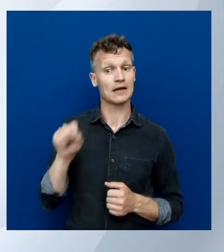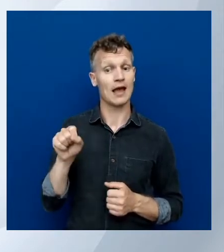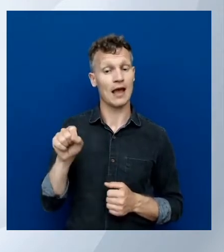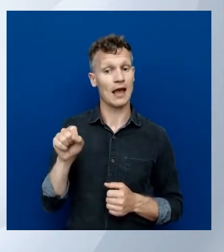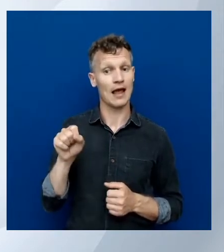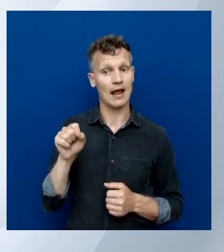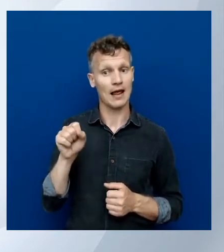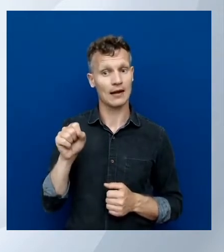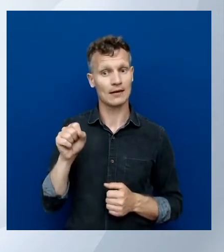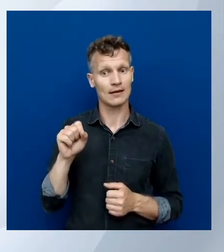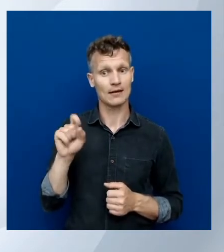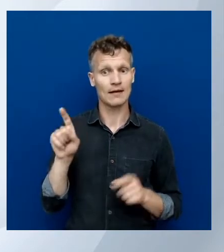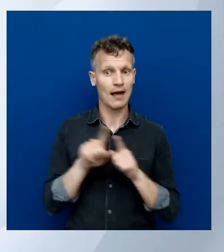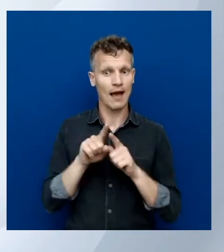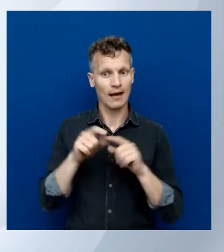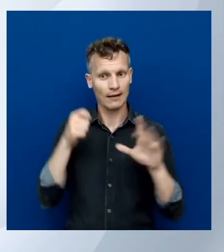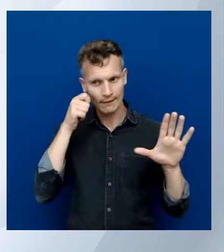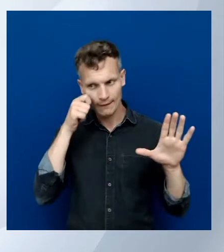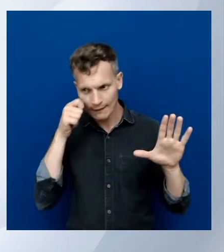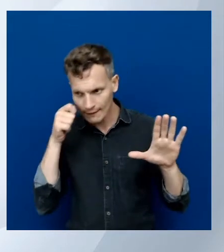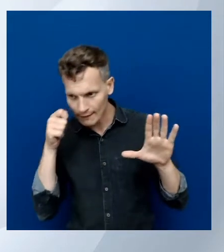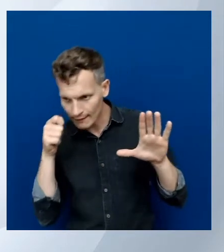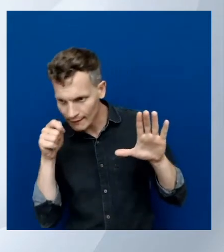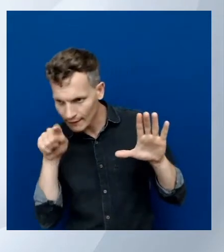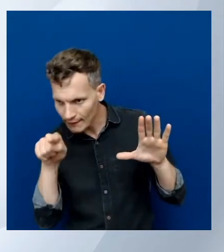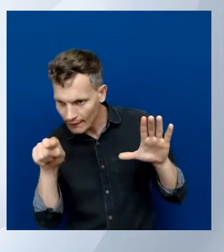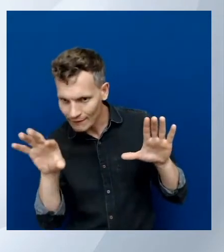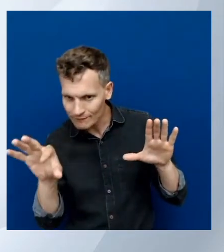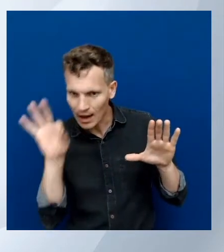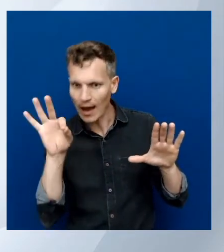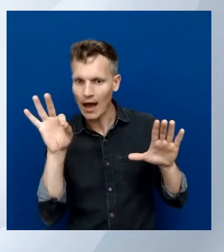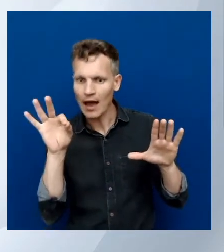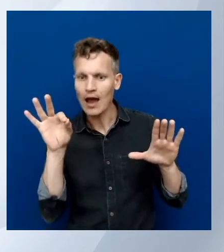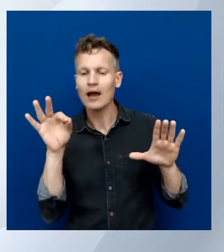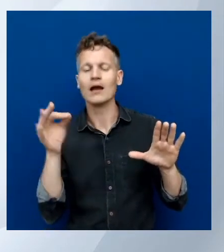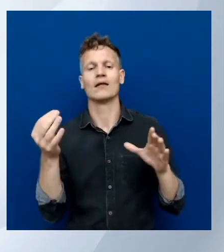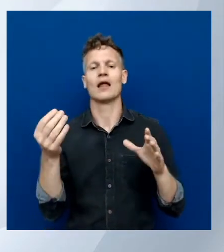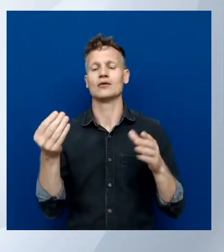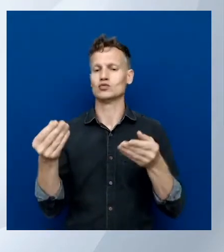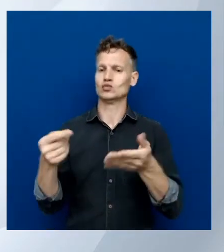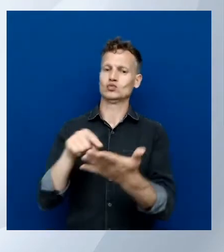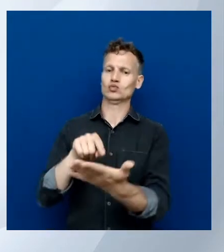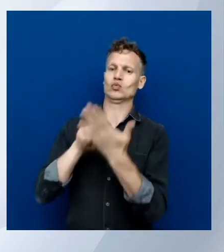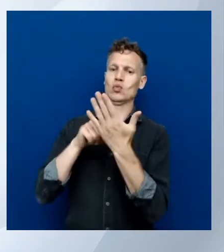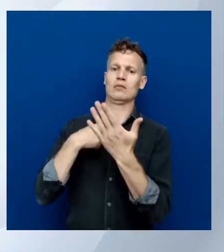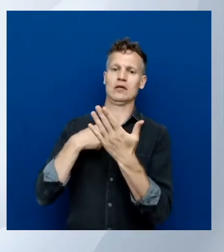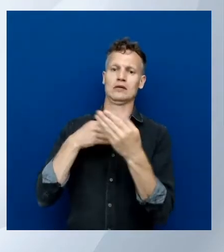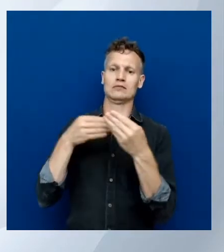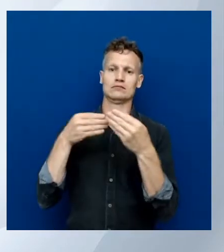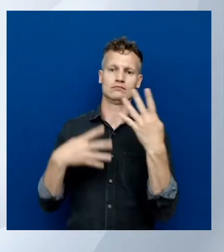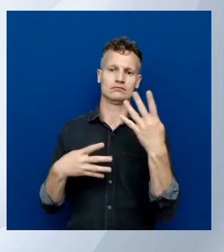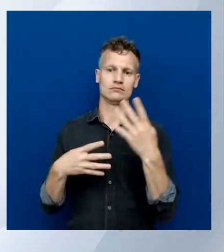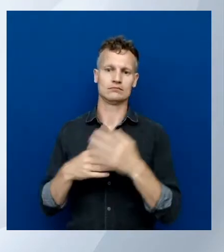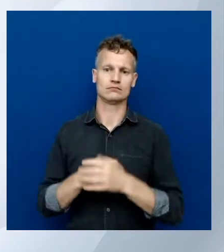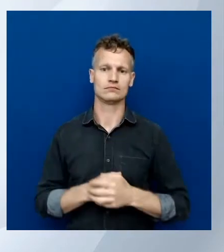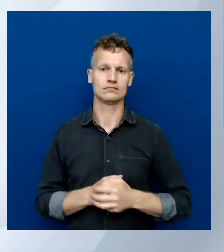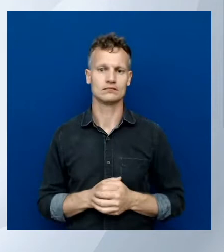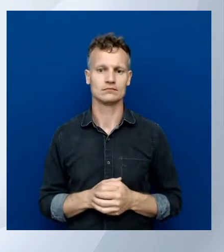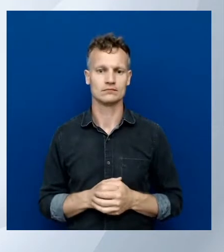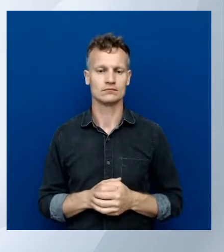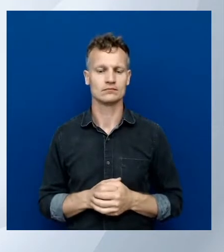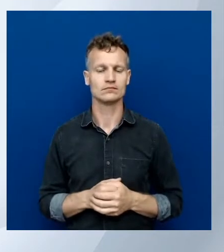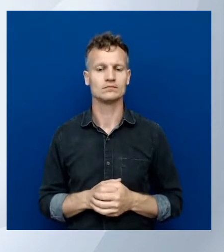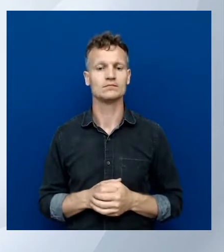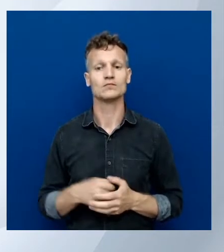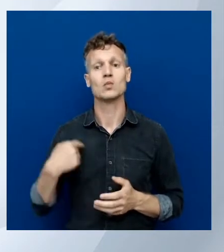the feedback. So let's look at the second rule. We will check at some level